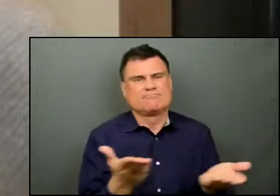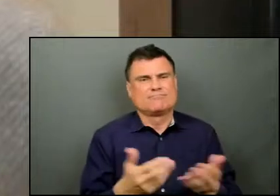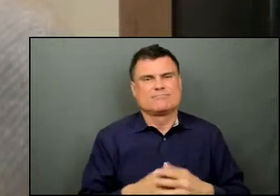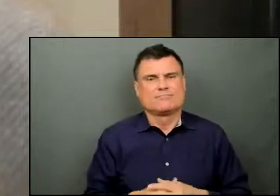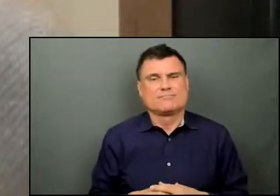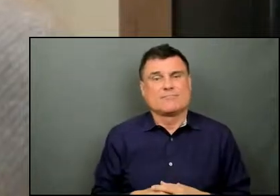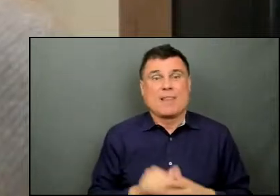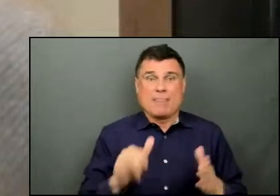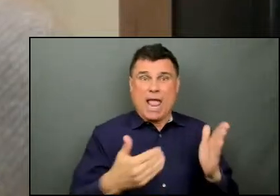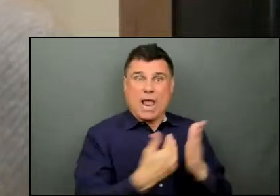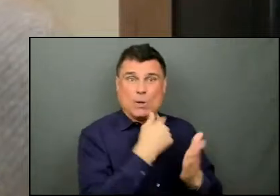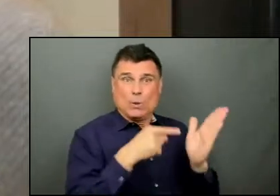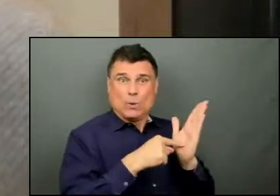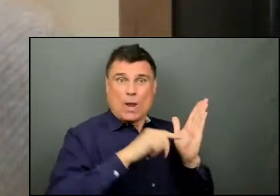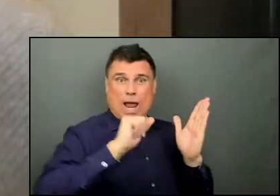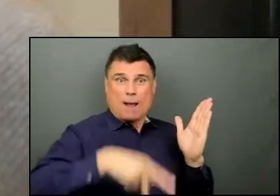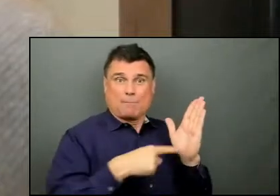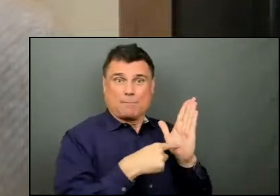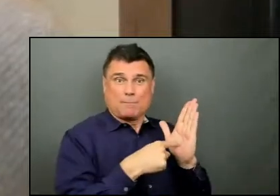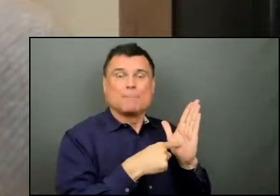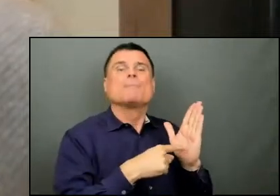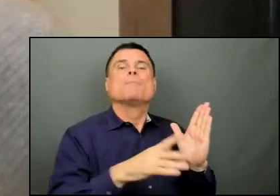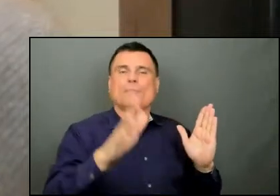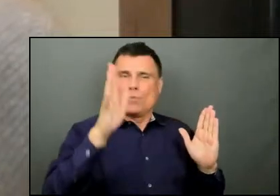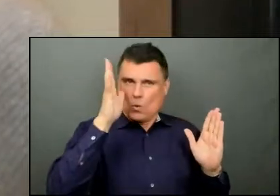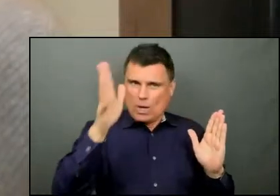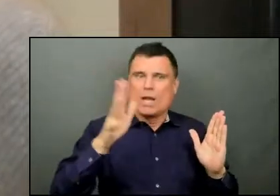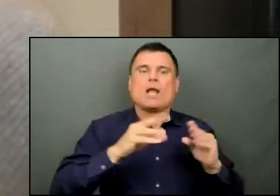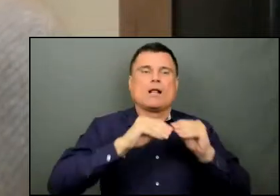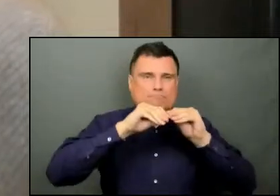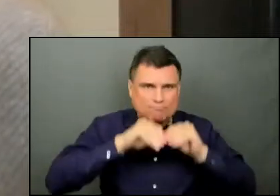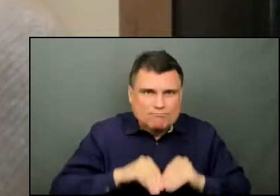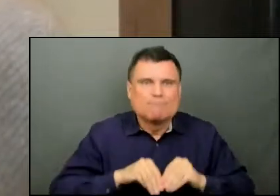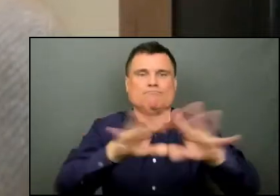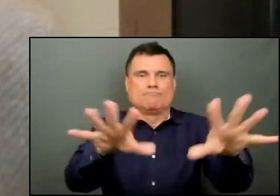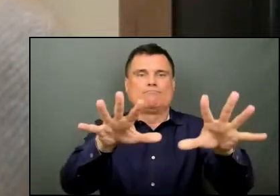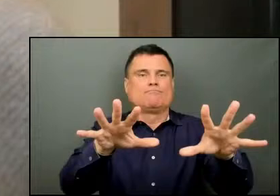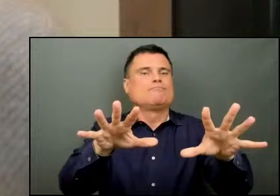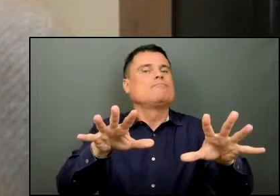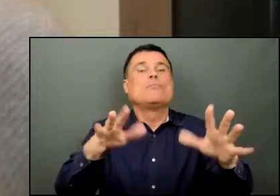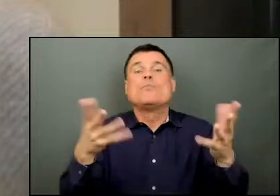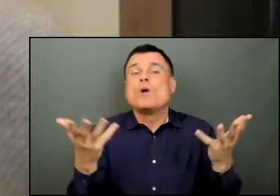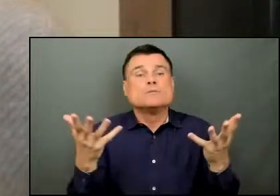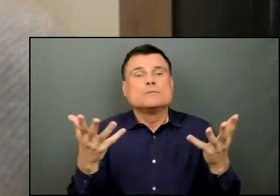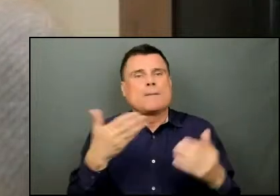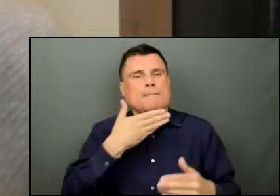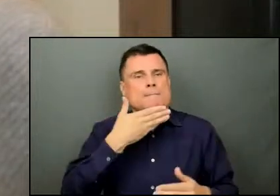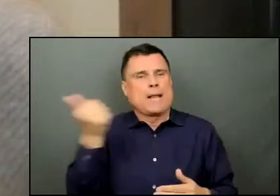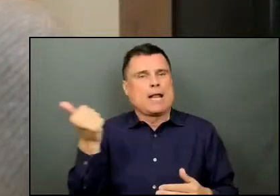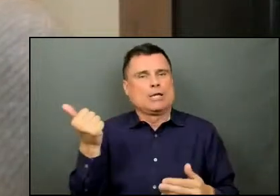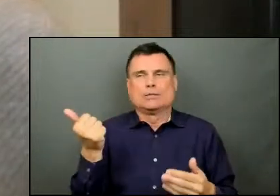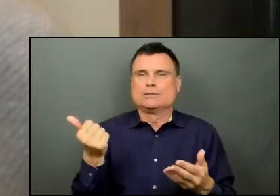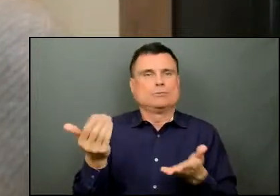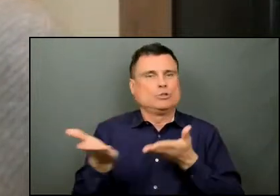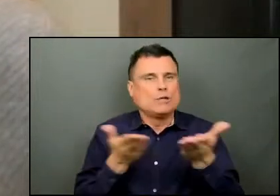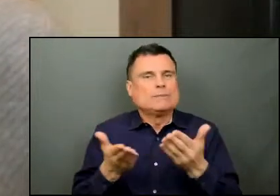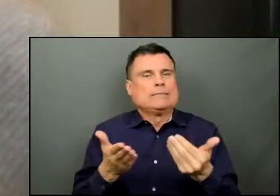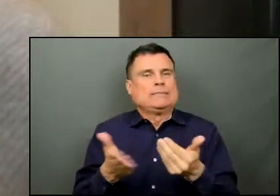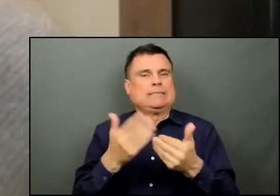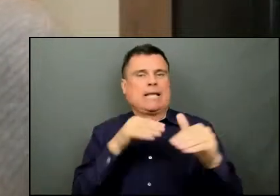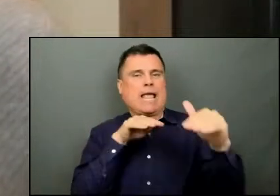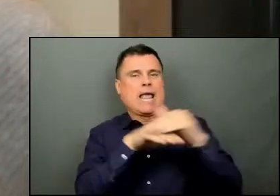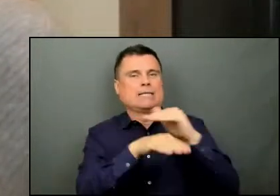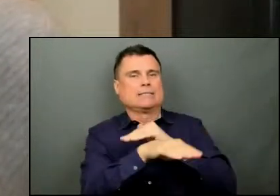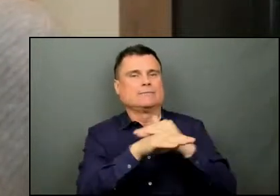app is going to give them the easy and accessible access that they need. And it is a need and a help that they deserve. And so I am so proud and